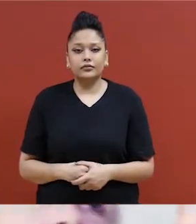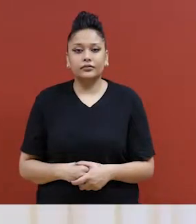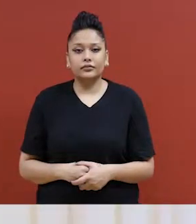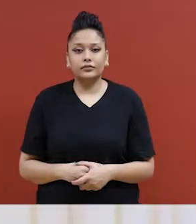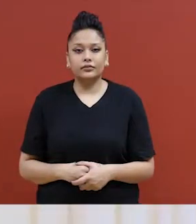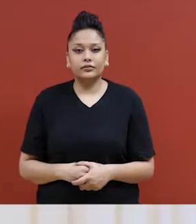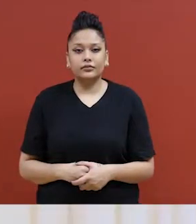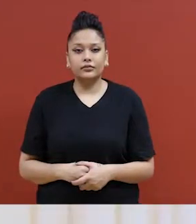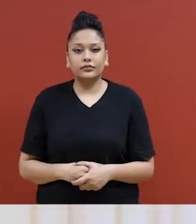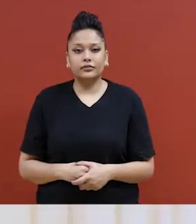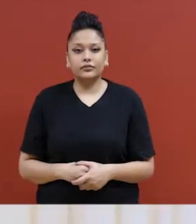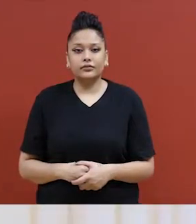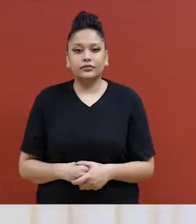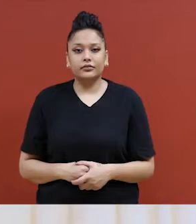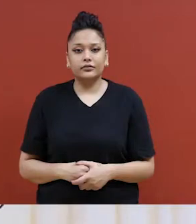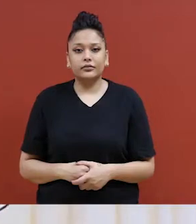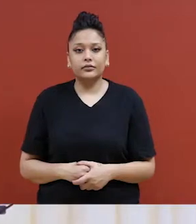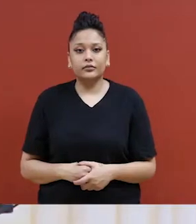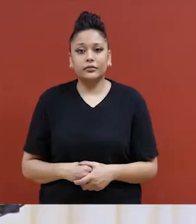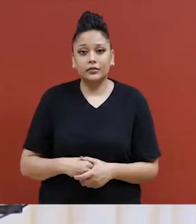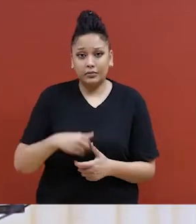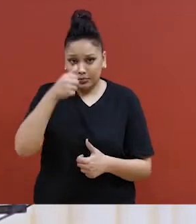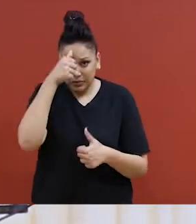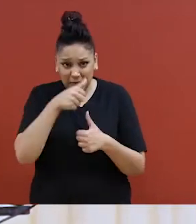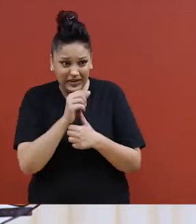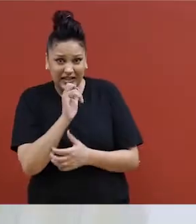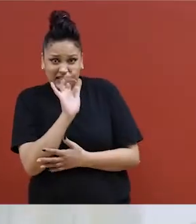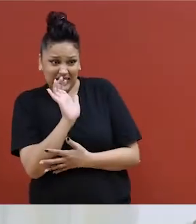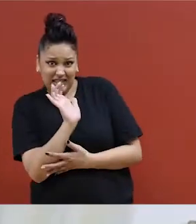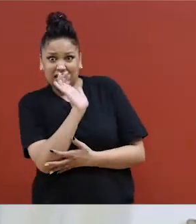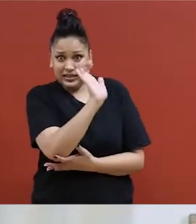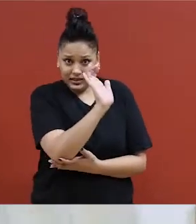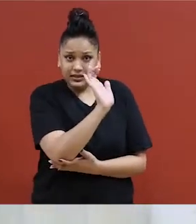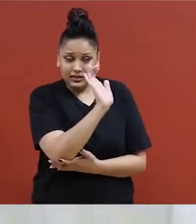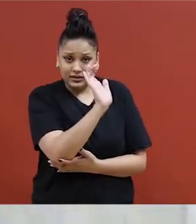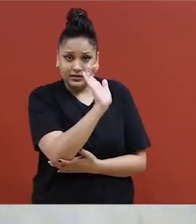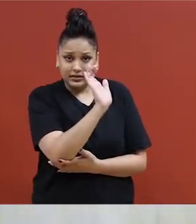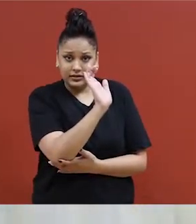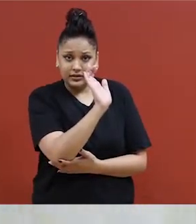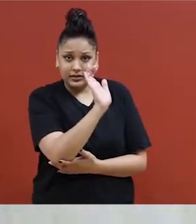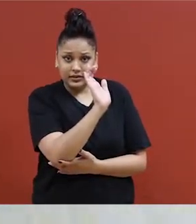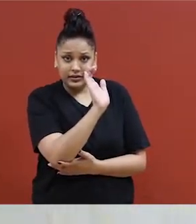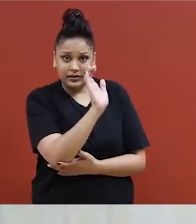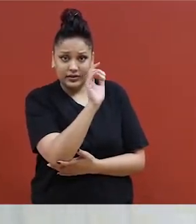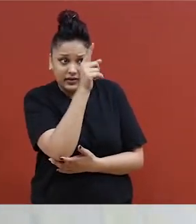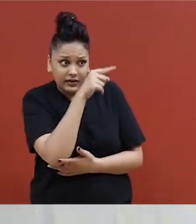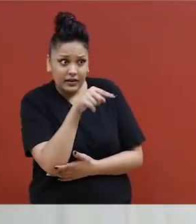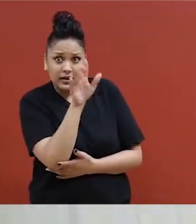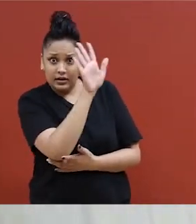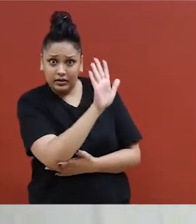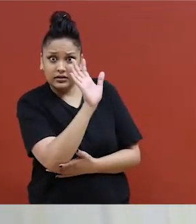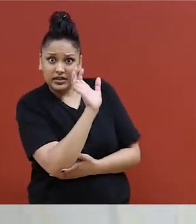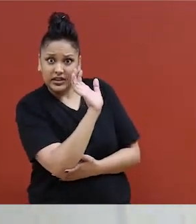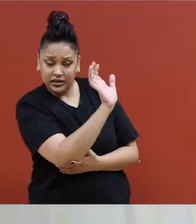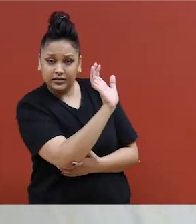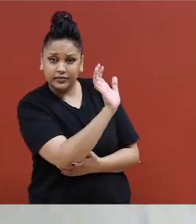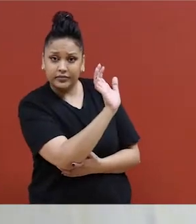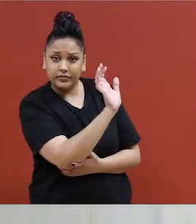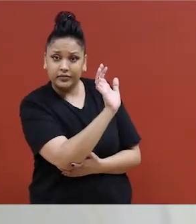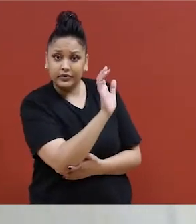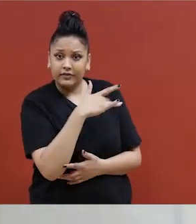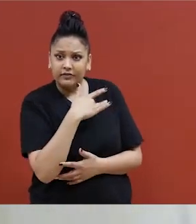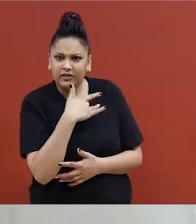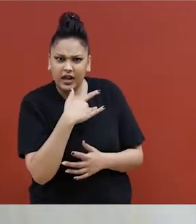coming straight up through the attacker's eyes. That's a possibility. We think